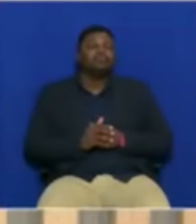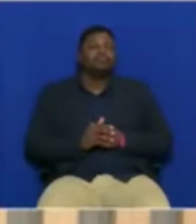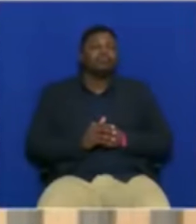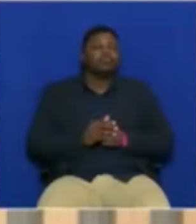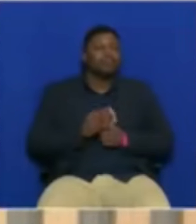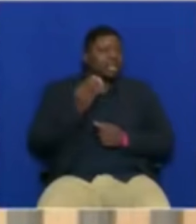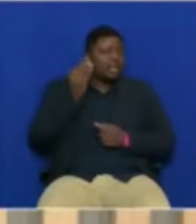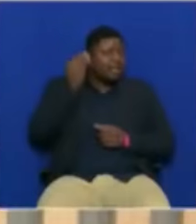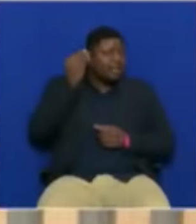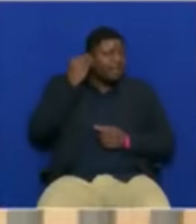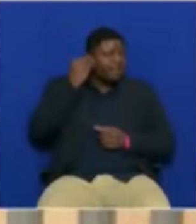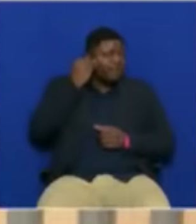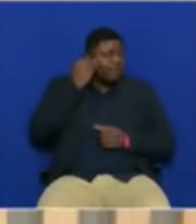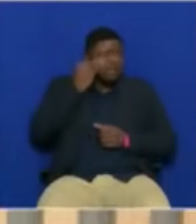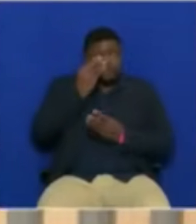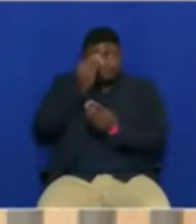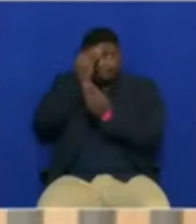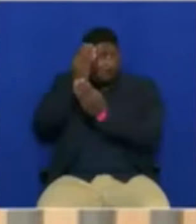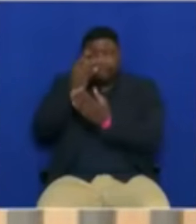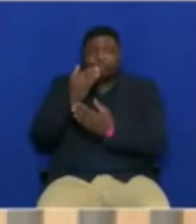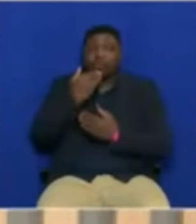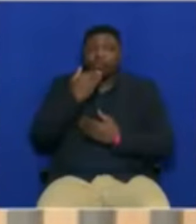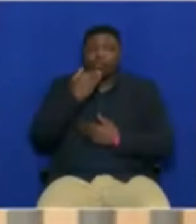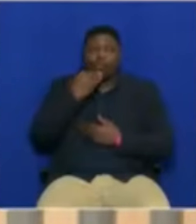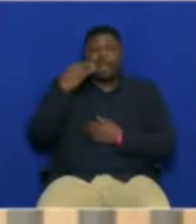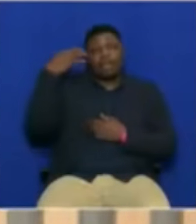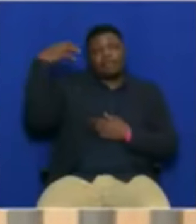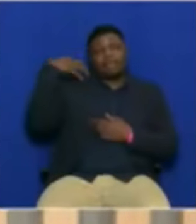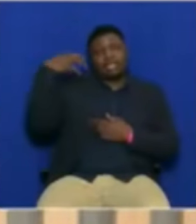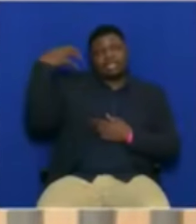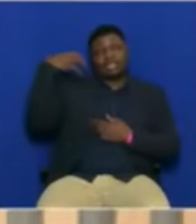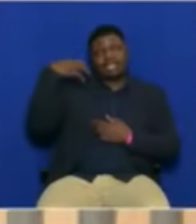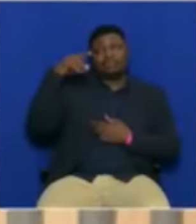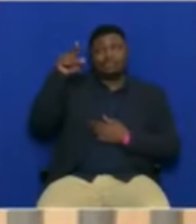minister. It provides a purpose, the background,